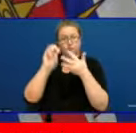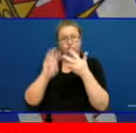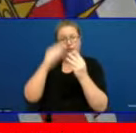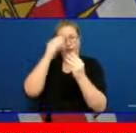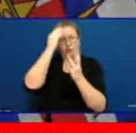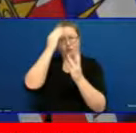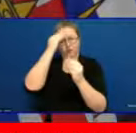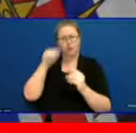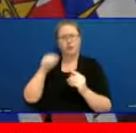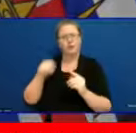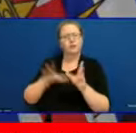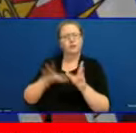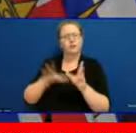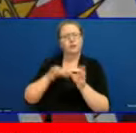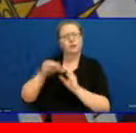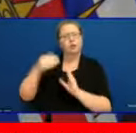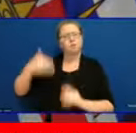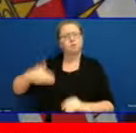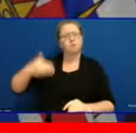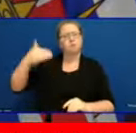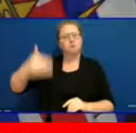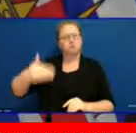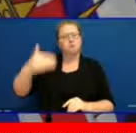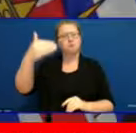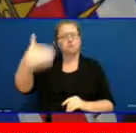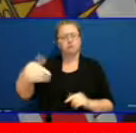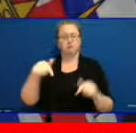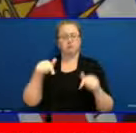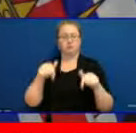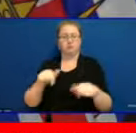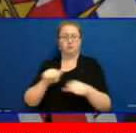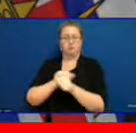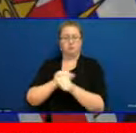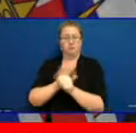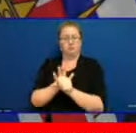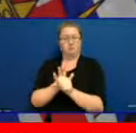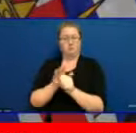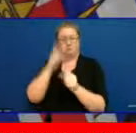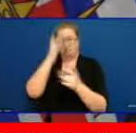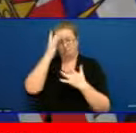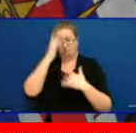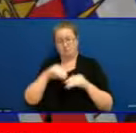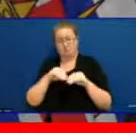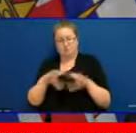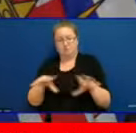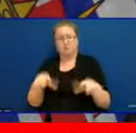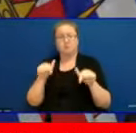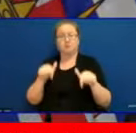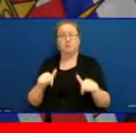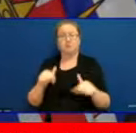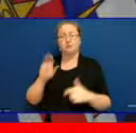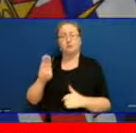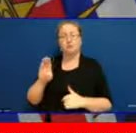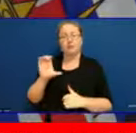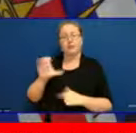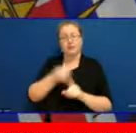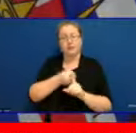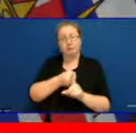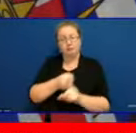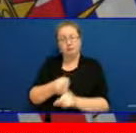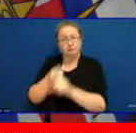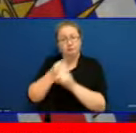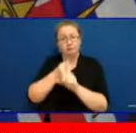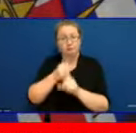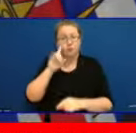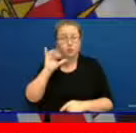provide you with the information that we give on a periodic basis about the outbreak, our pandemic here in BC, who's being